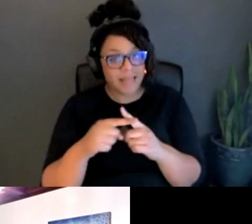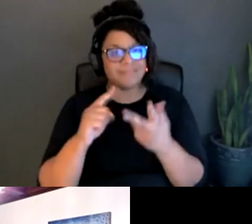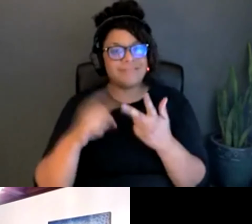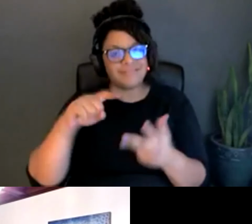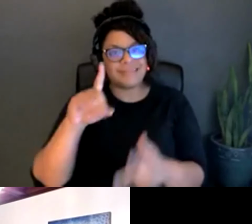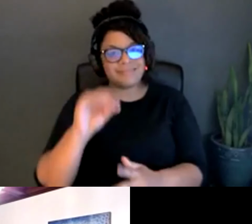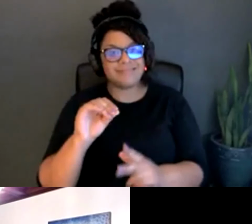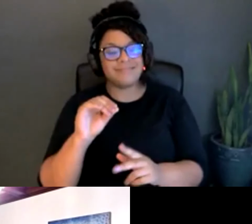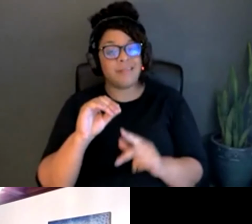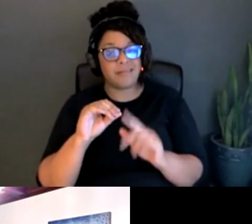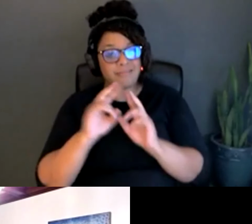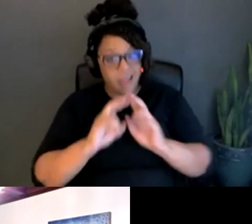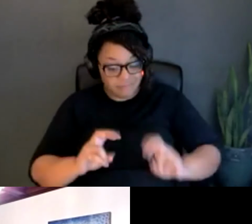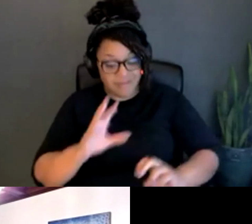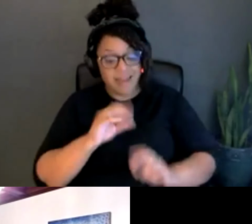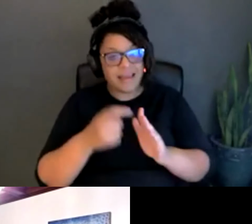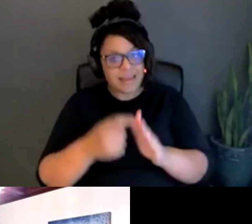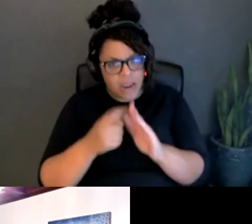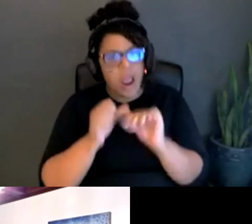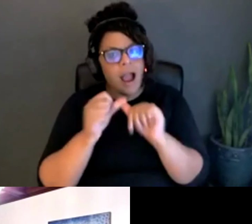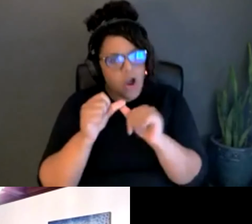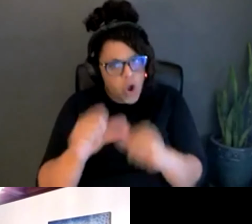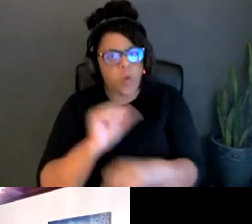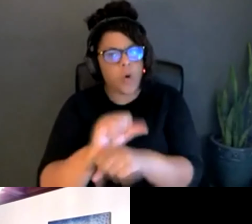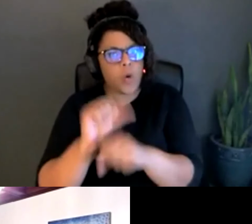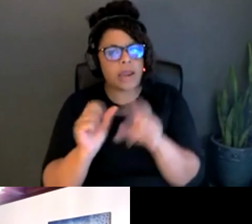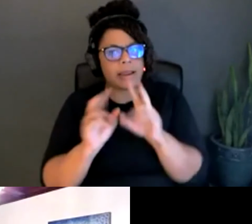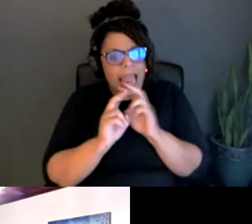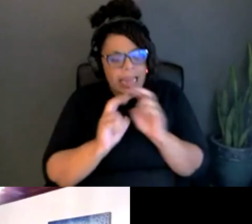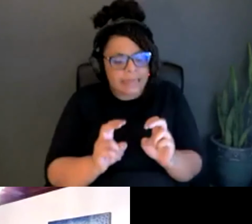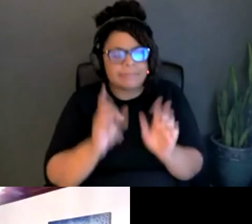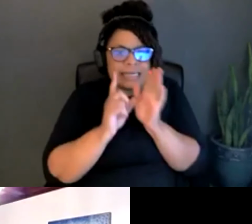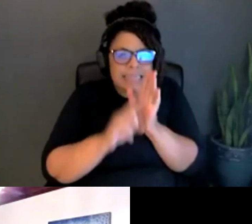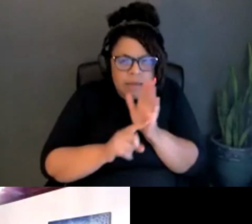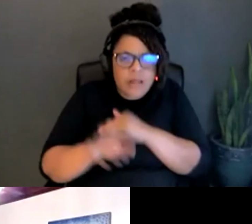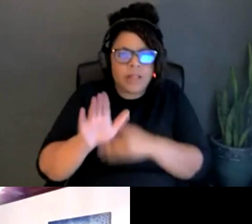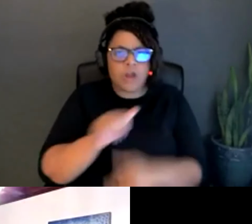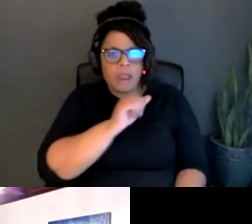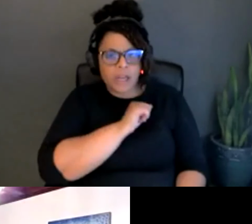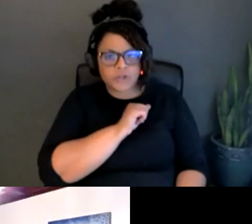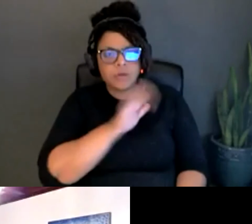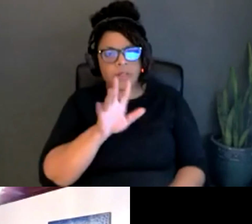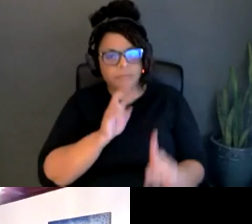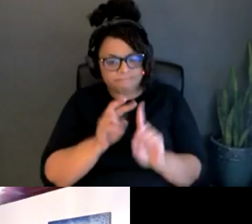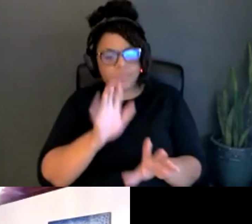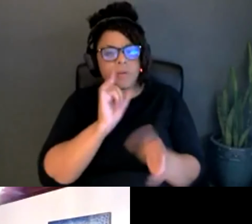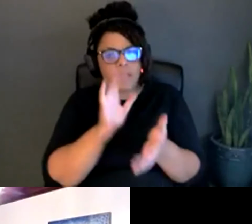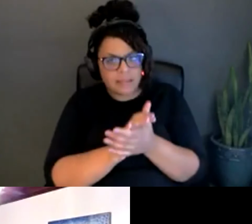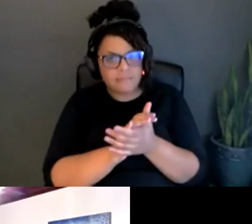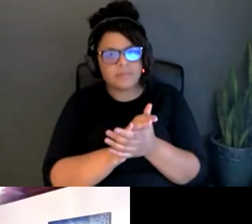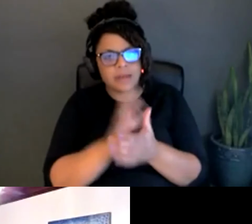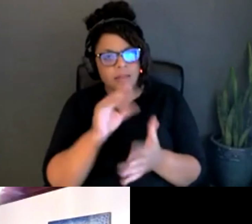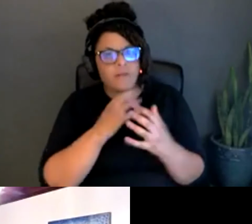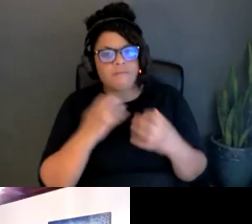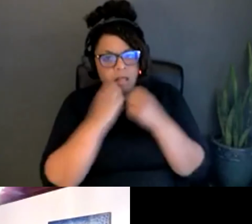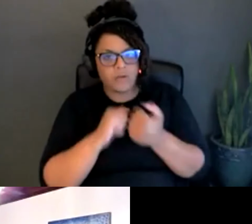and ongoing work of interrogating and examining their attitudes, their beliefs, and values,